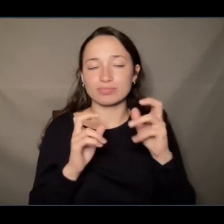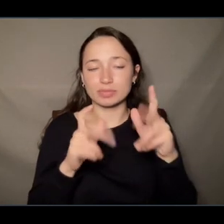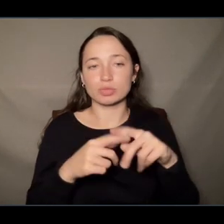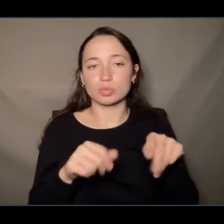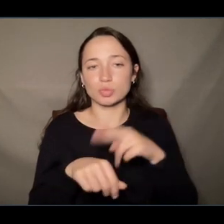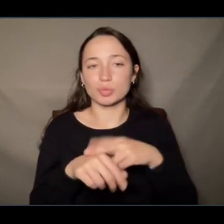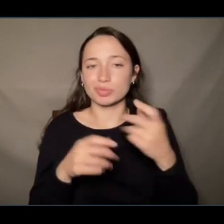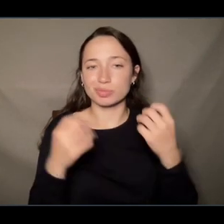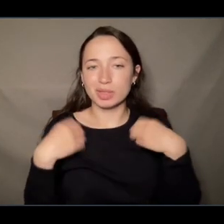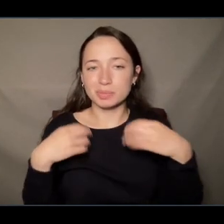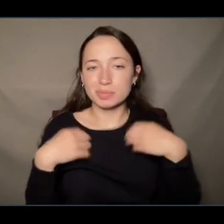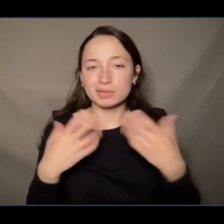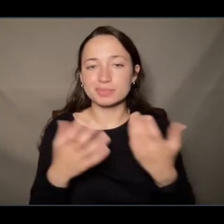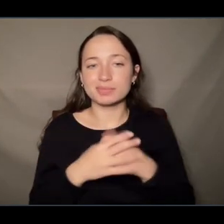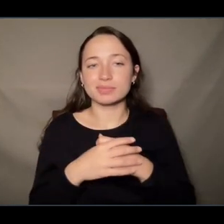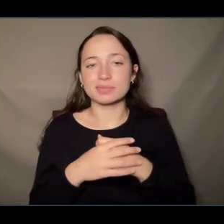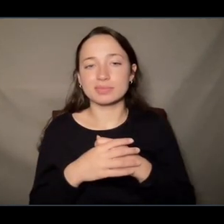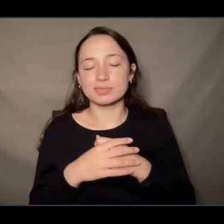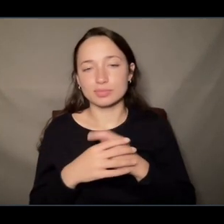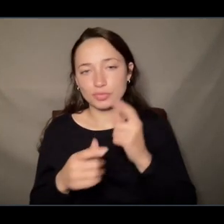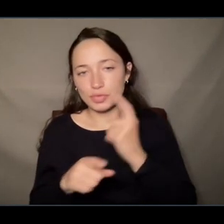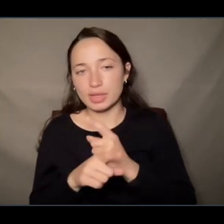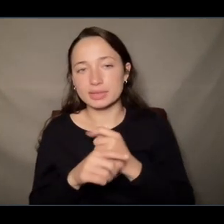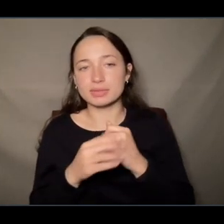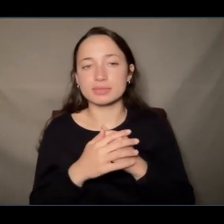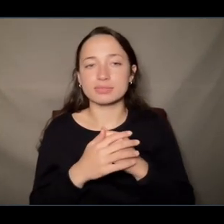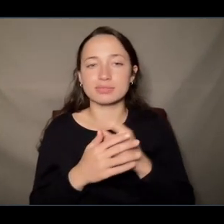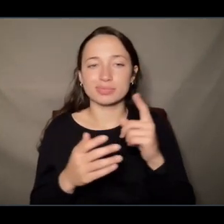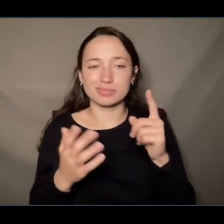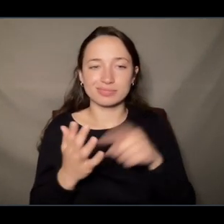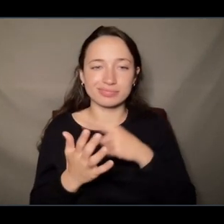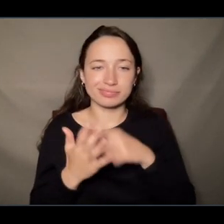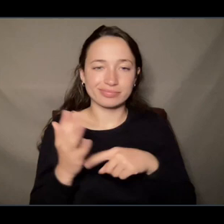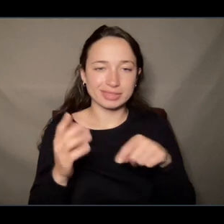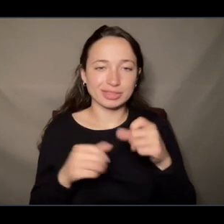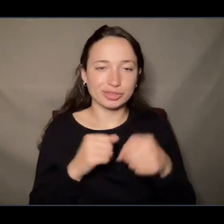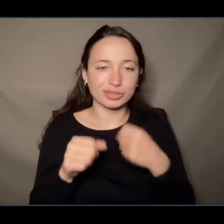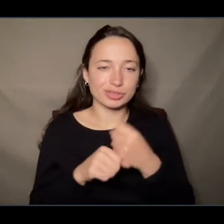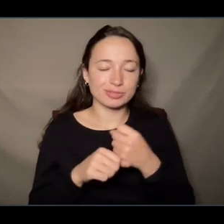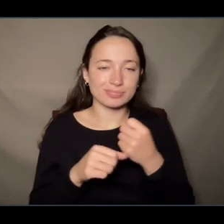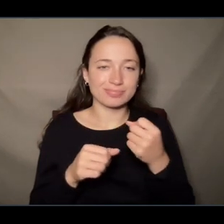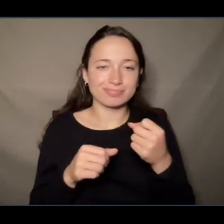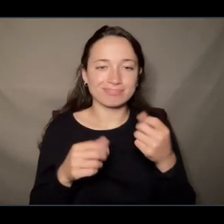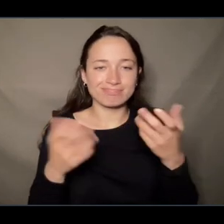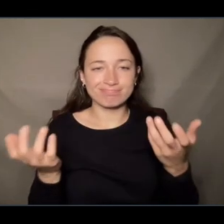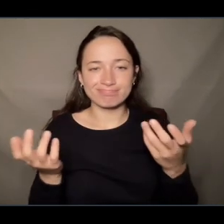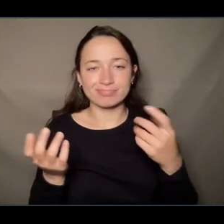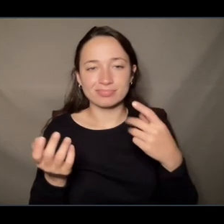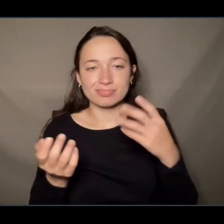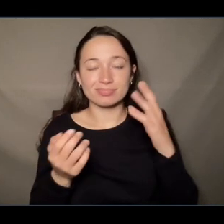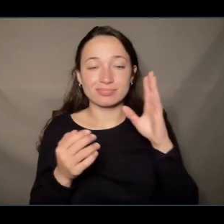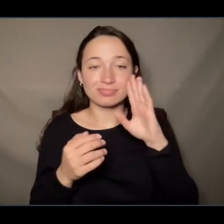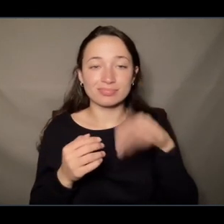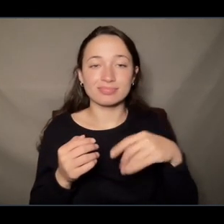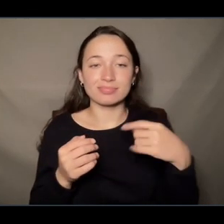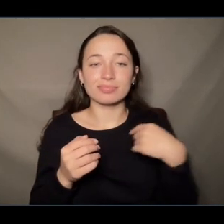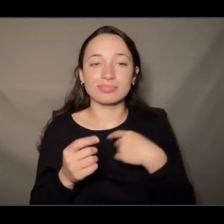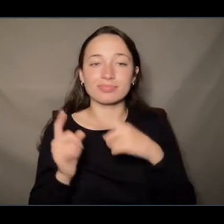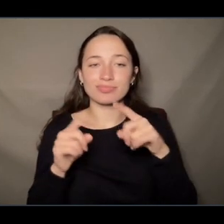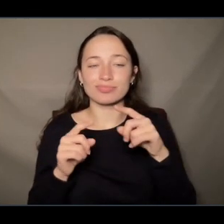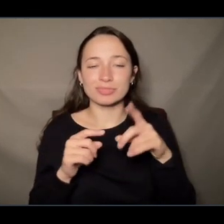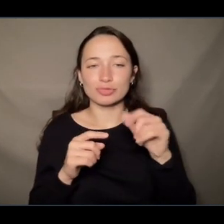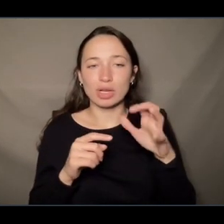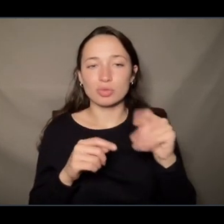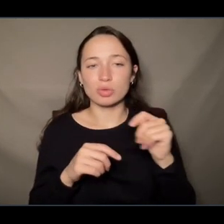backpacks. Right. And that's from Dracut Old Home Day last year, right? Which is canceled this year, unfortunately. Yes, yes. We have been at every single Dracut Old